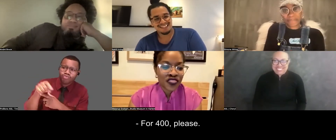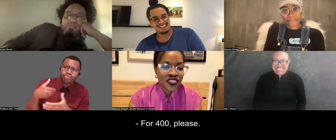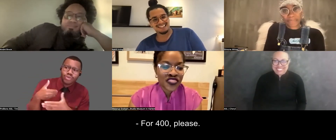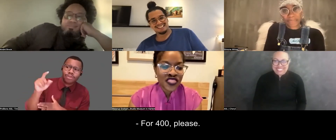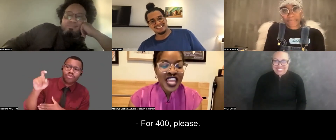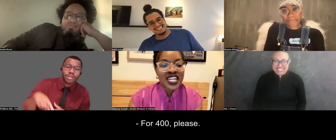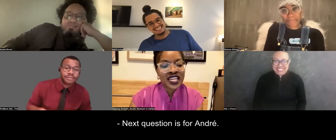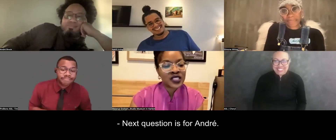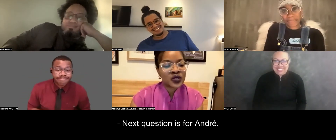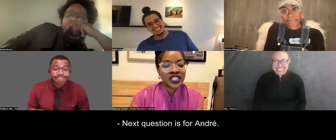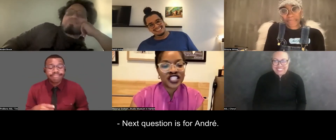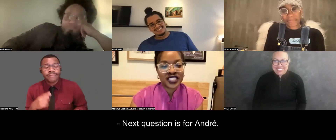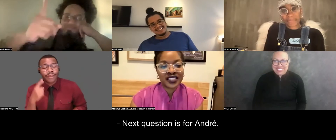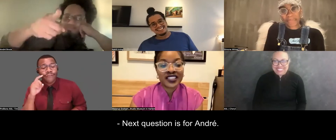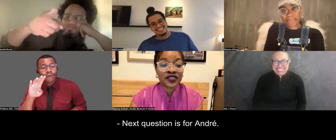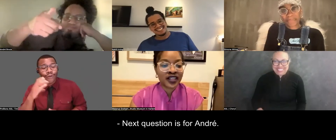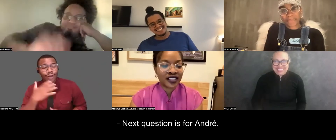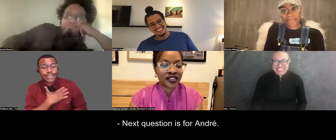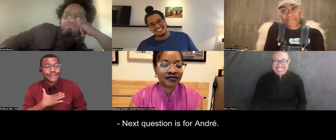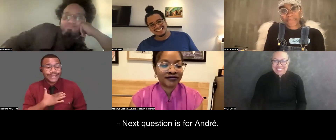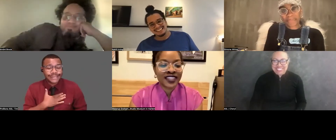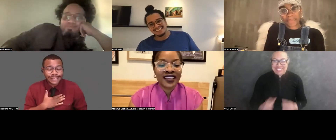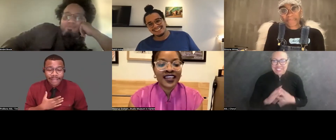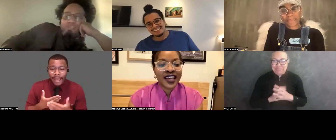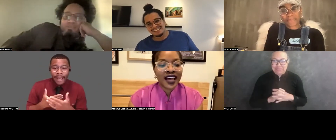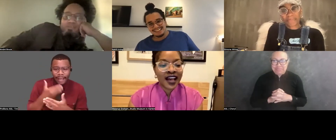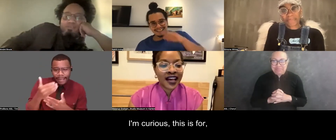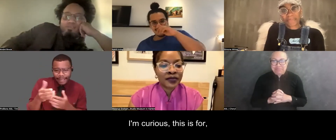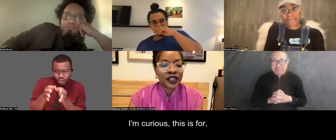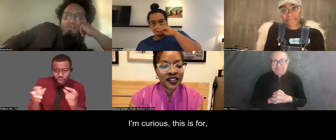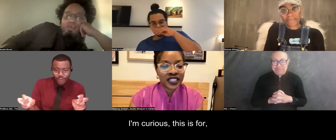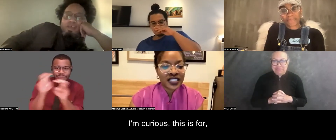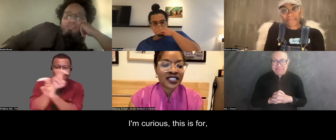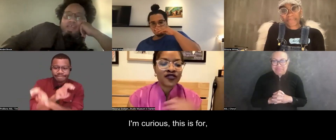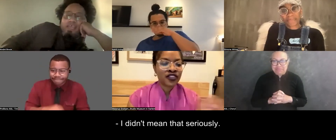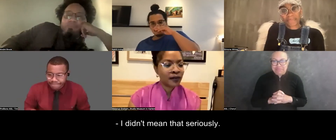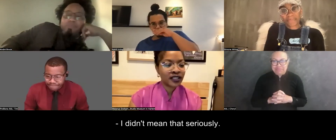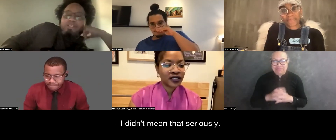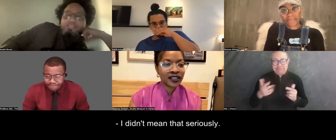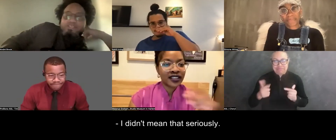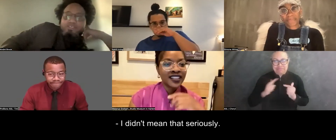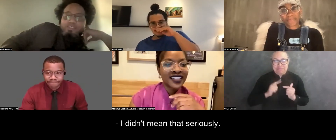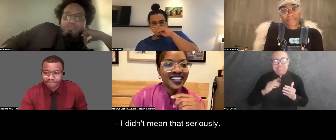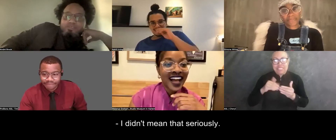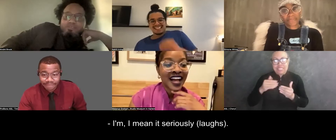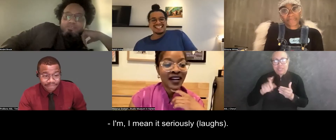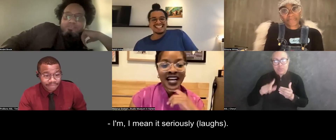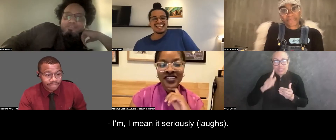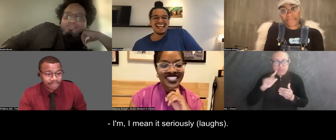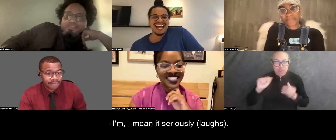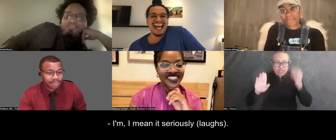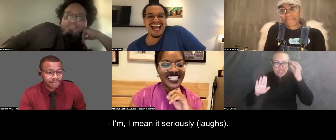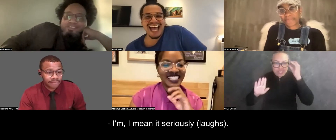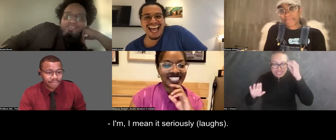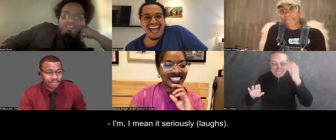please. Next question is for Andre. I'm curious. I didn't mean that seriously. I